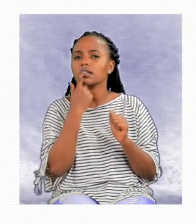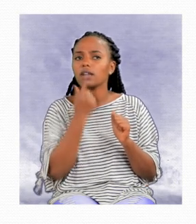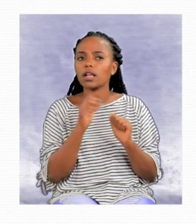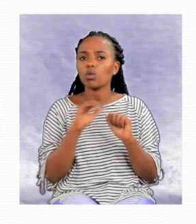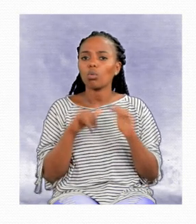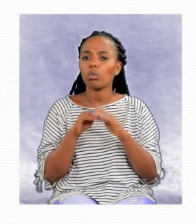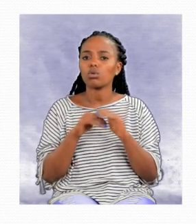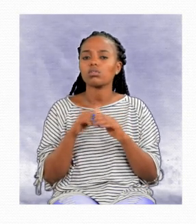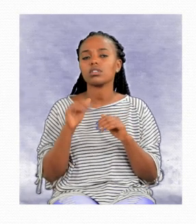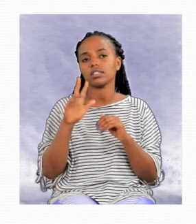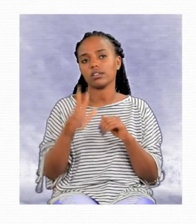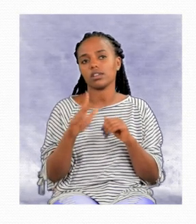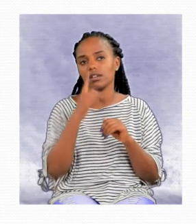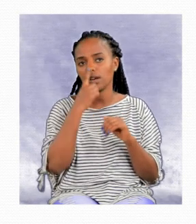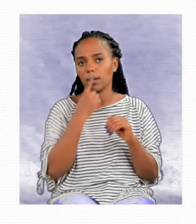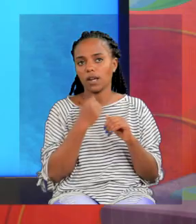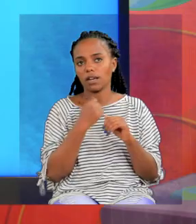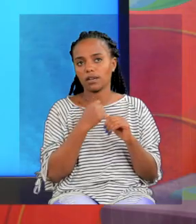balls? We have 3.